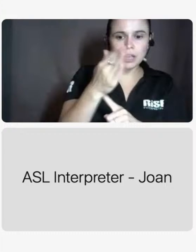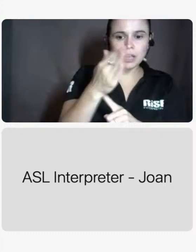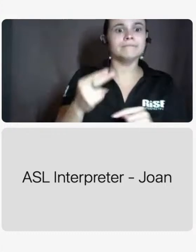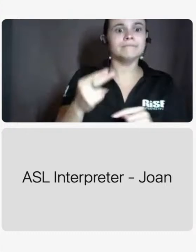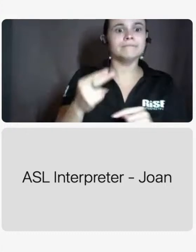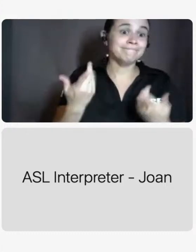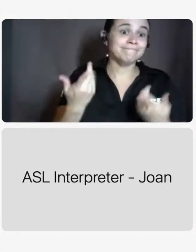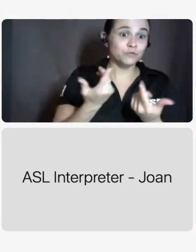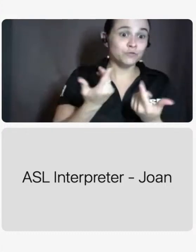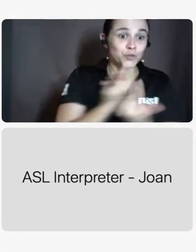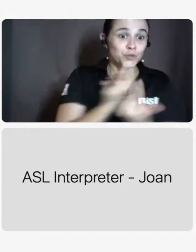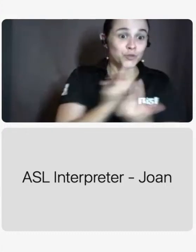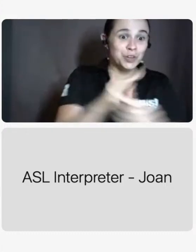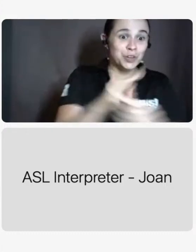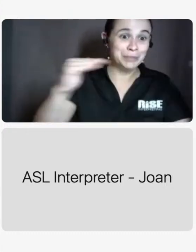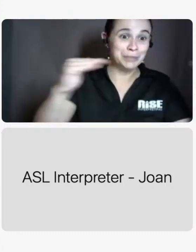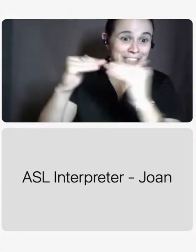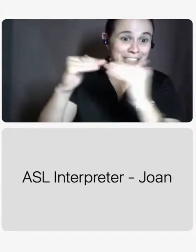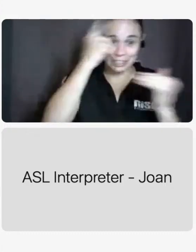okay.